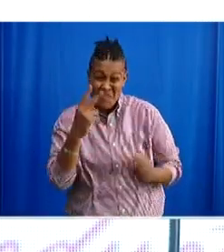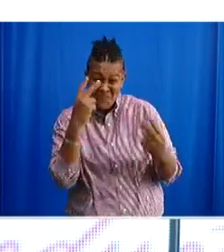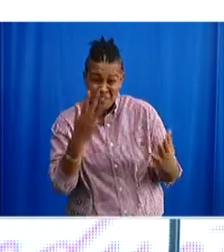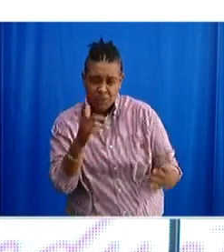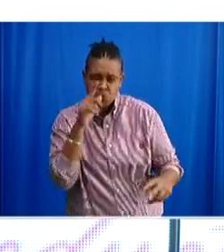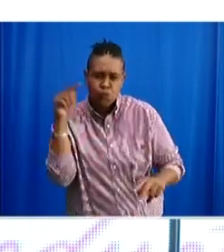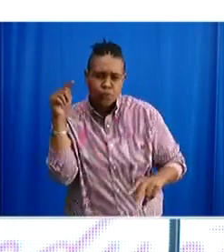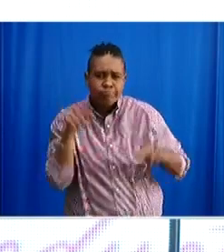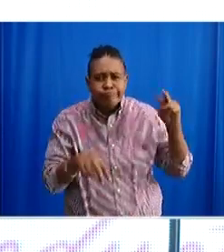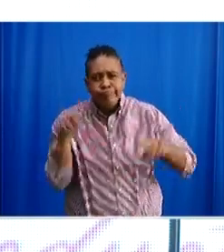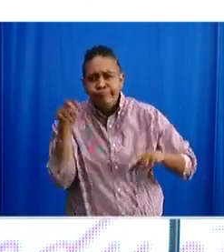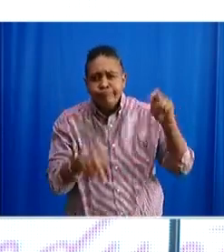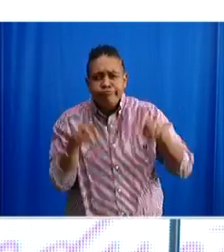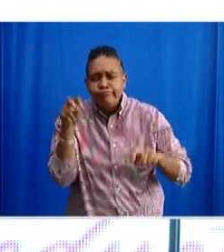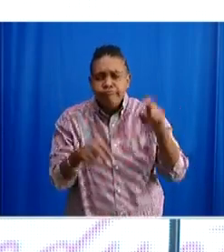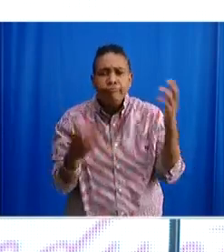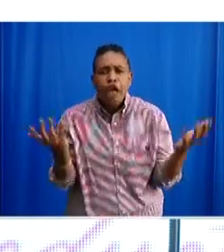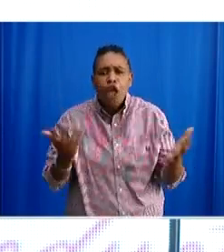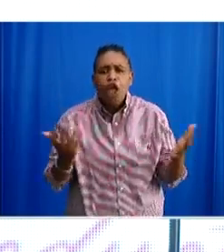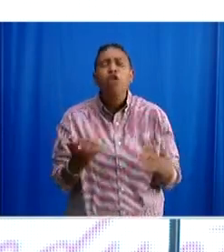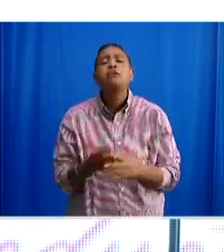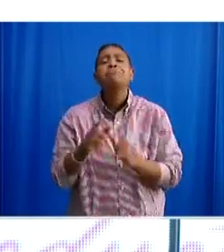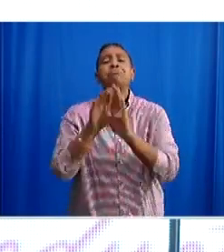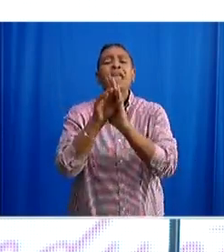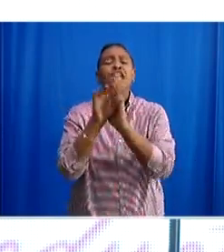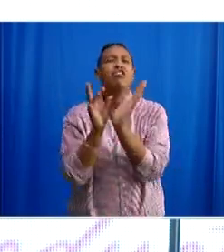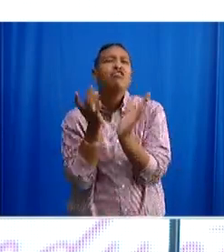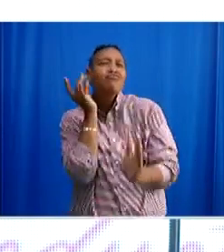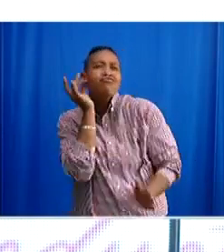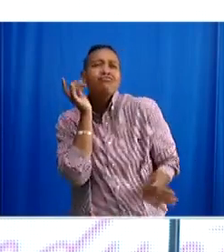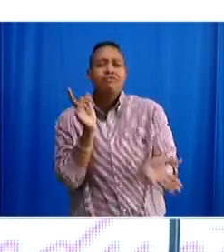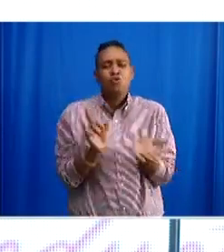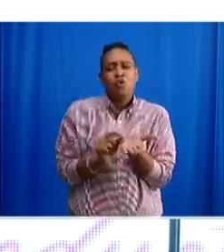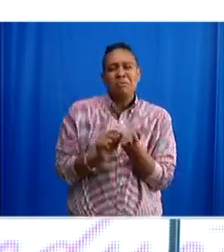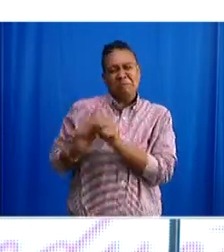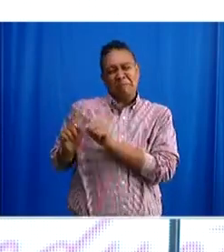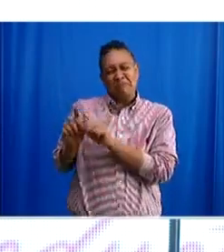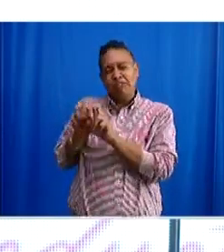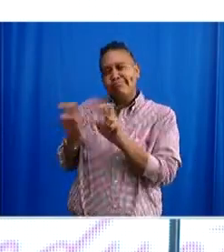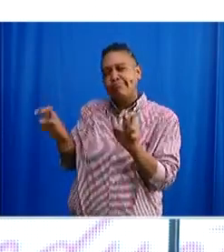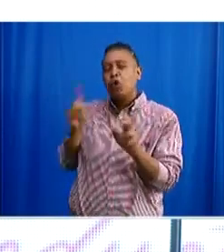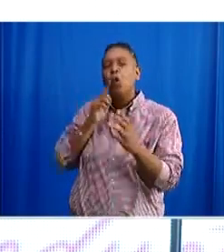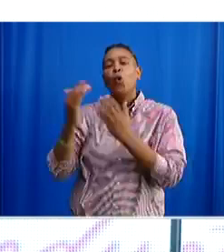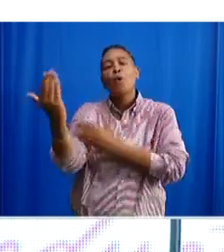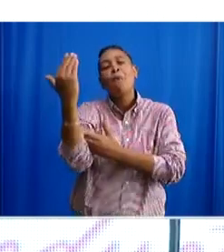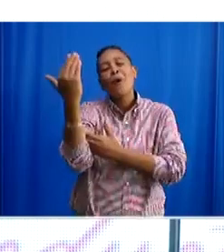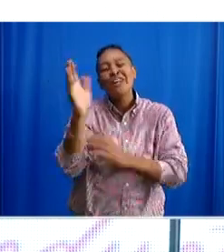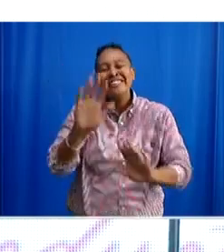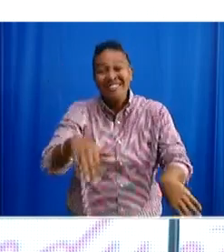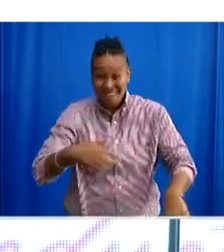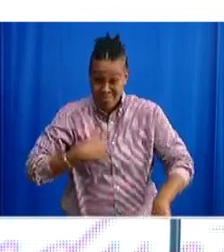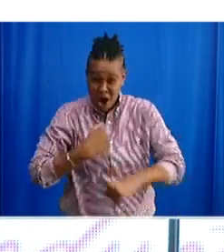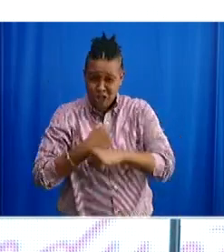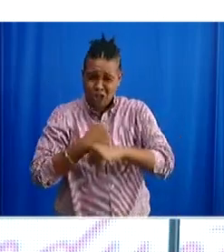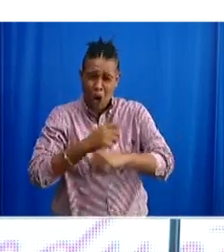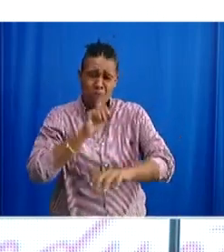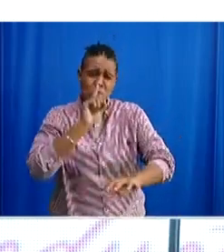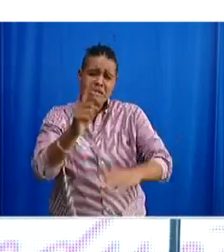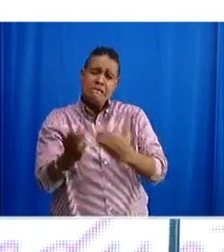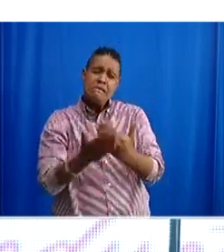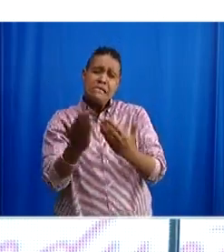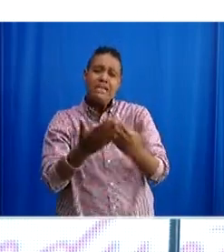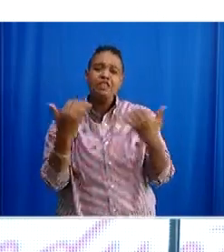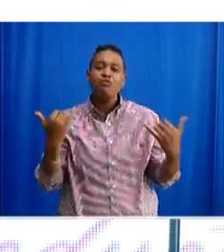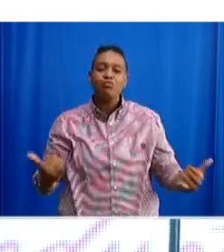visitors, media, good morning. My job is easy today,